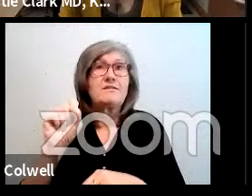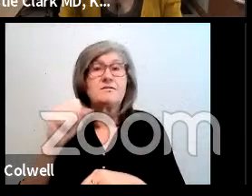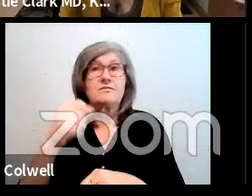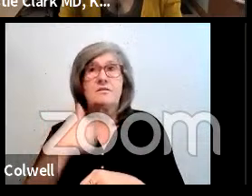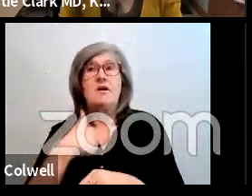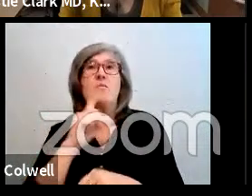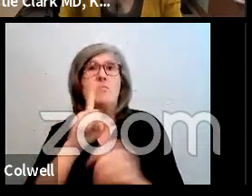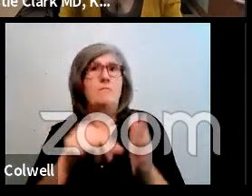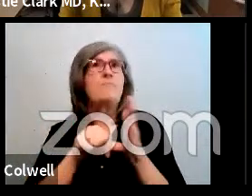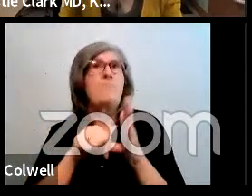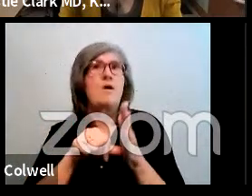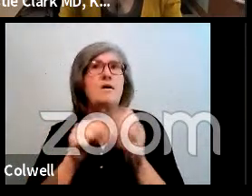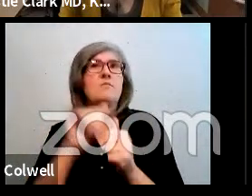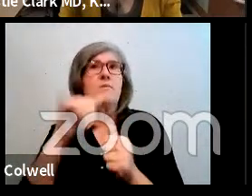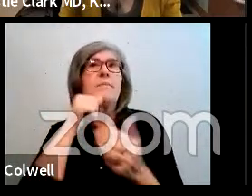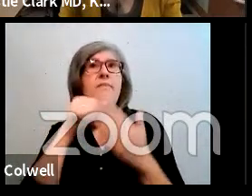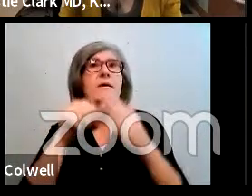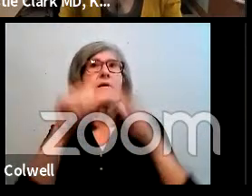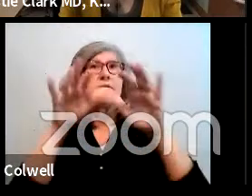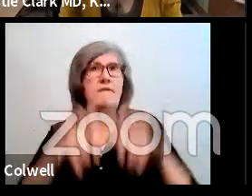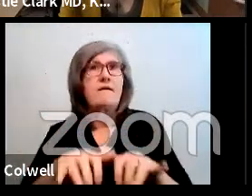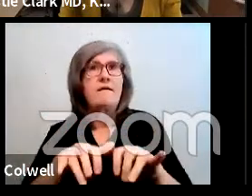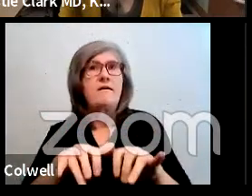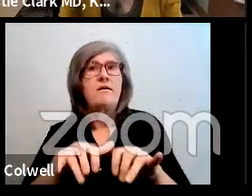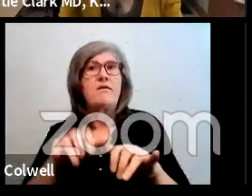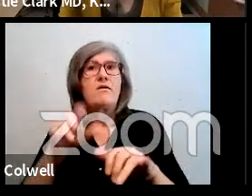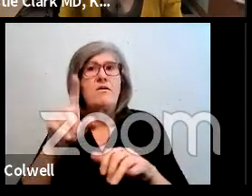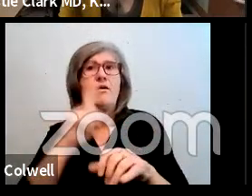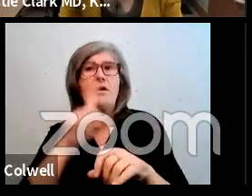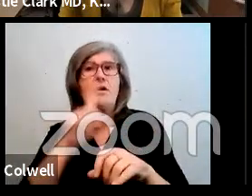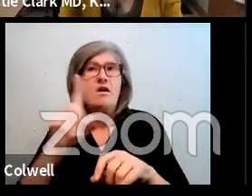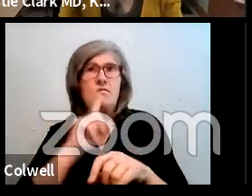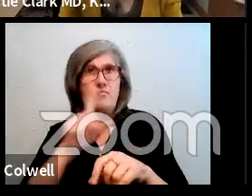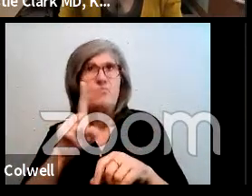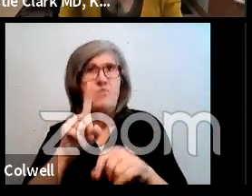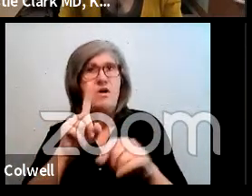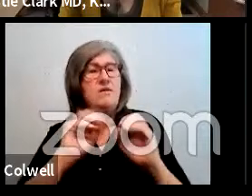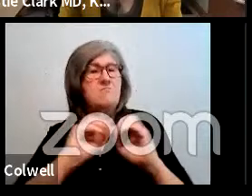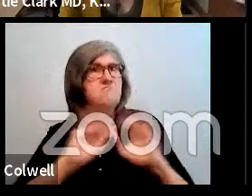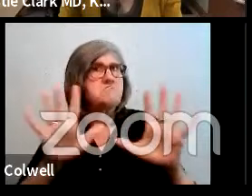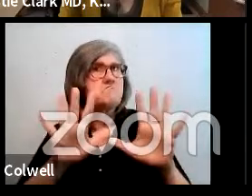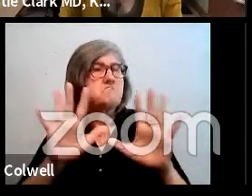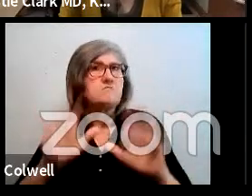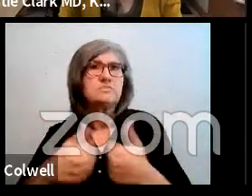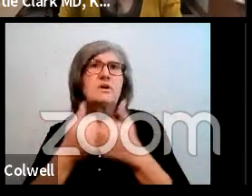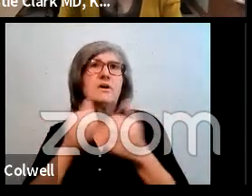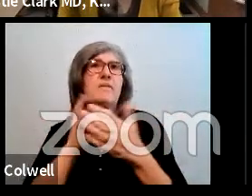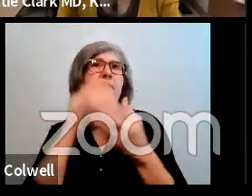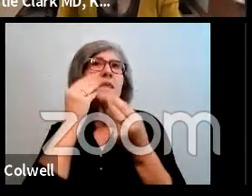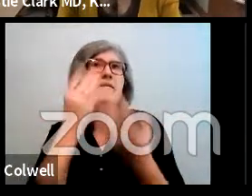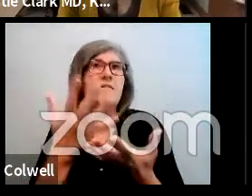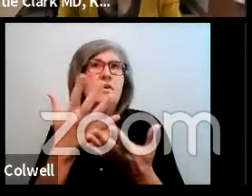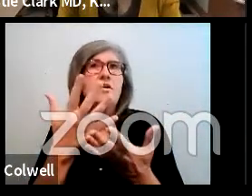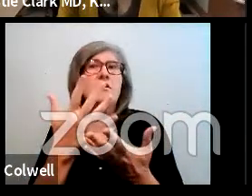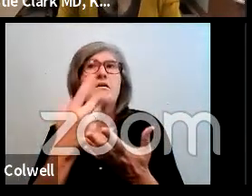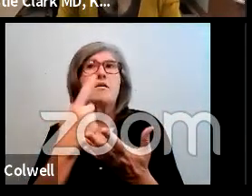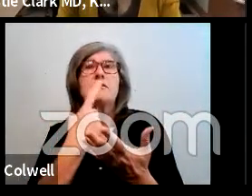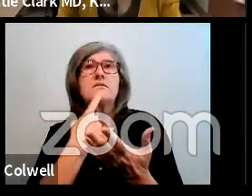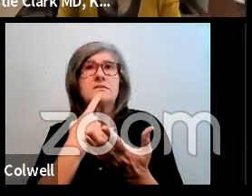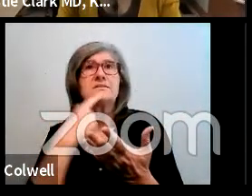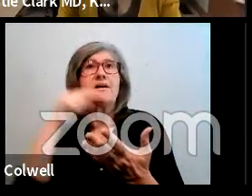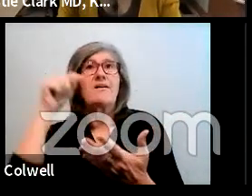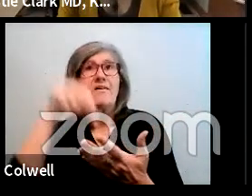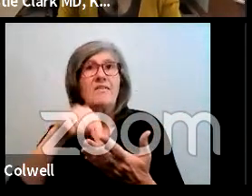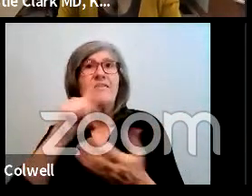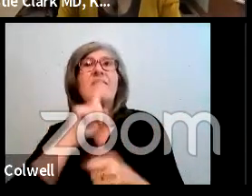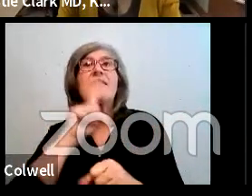very impressed that they overtly took on misinformation and said, this is literally a